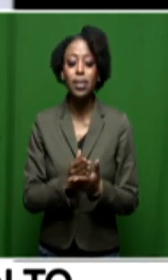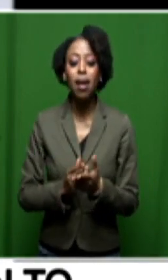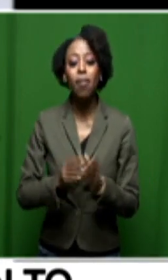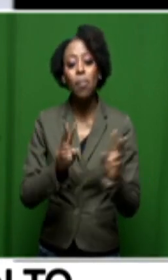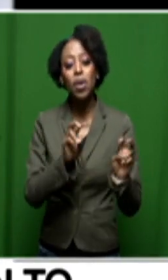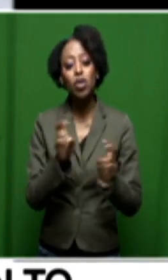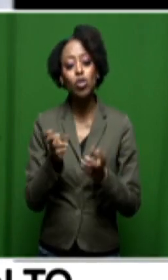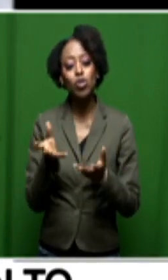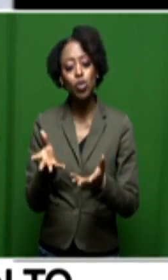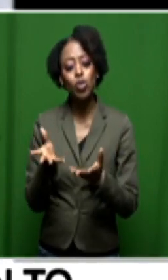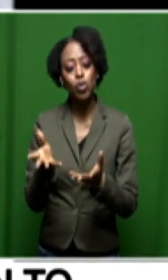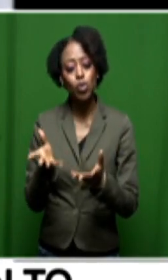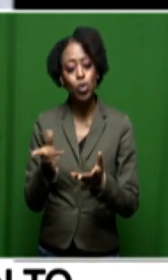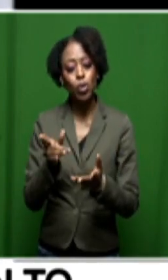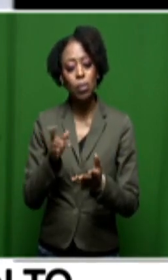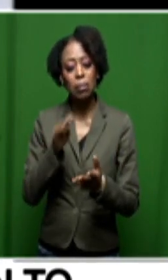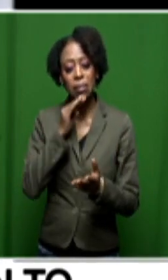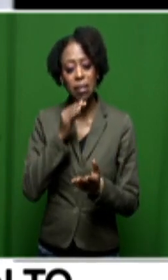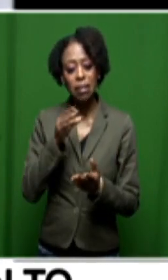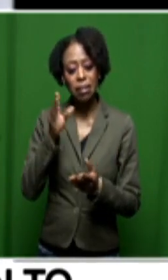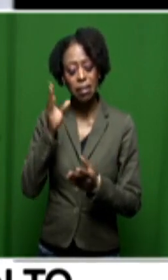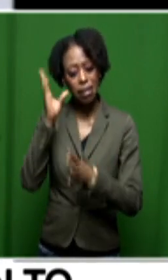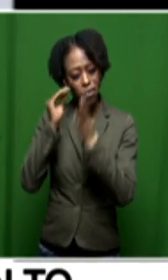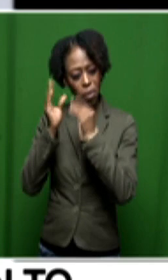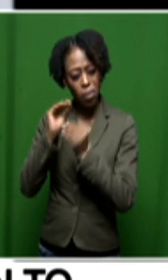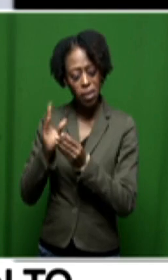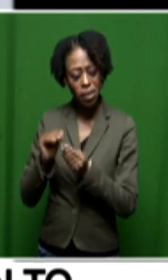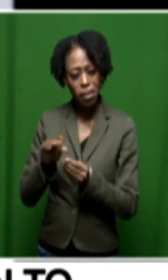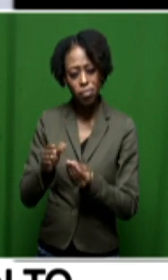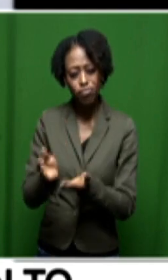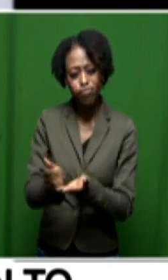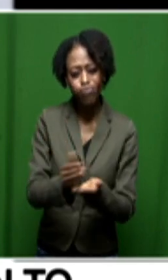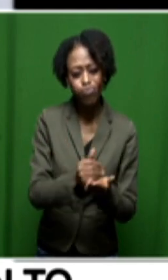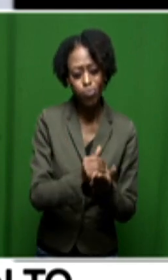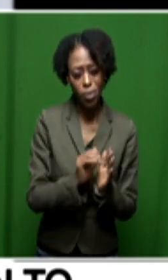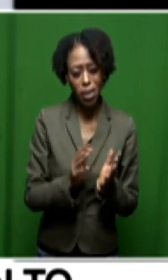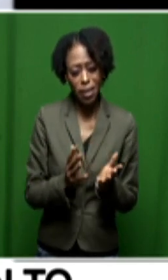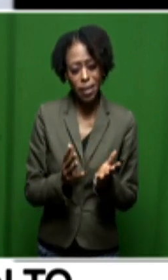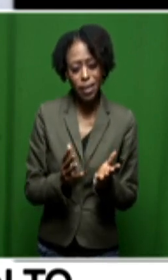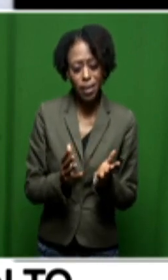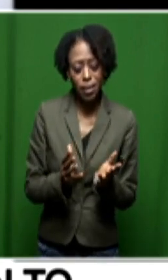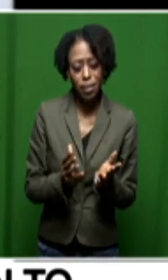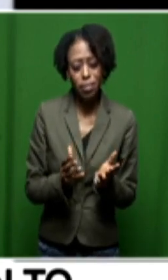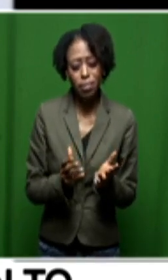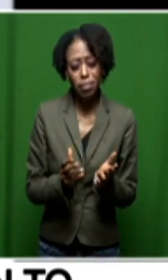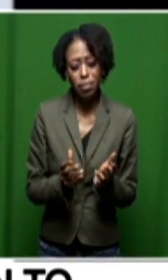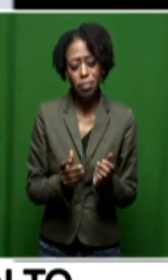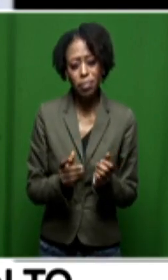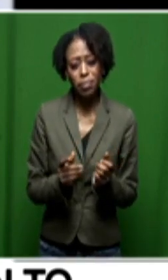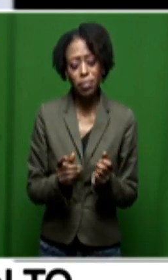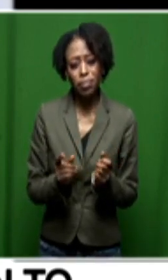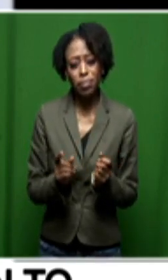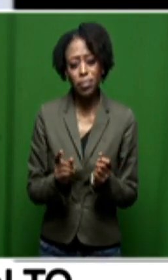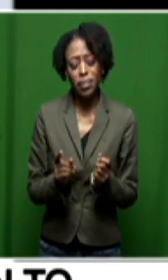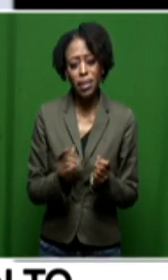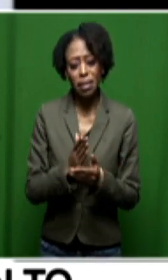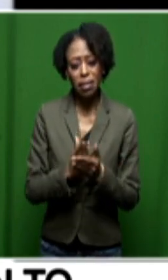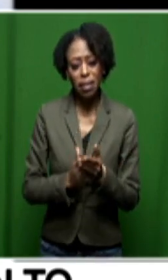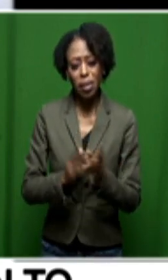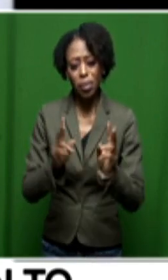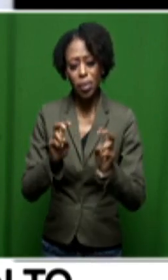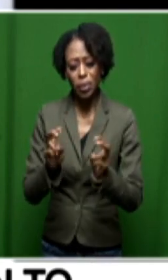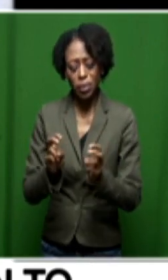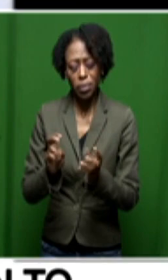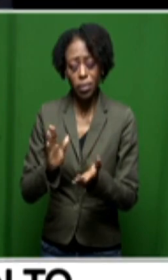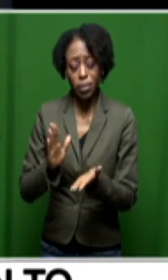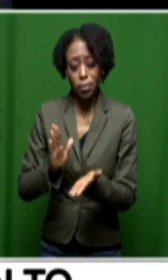issues were related to how we collected data, and other issues was related to issues of stockouts, issues